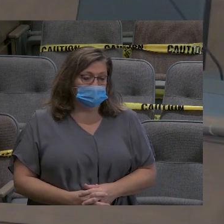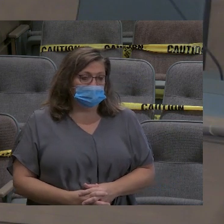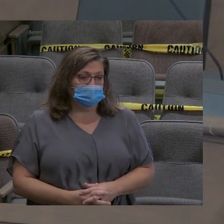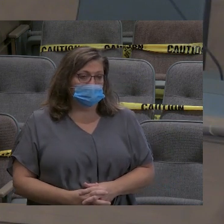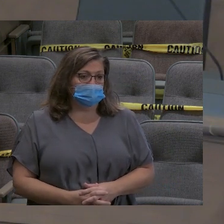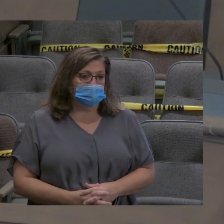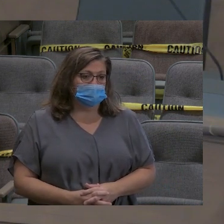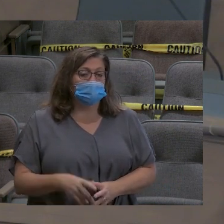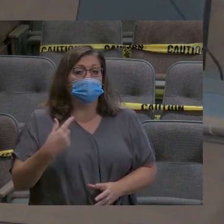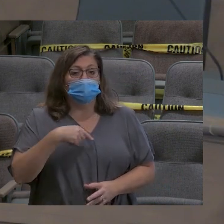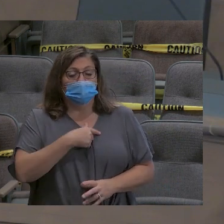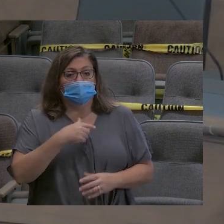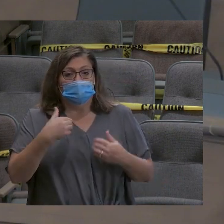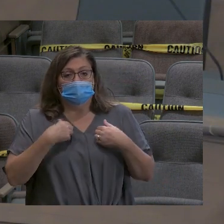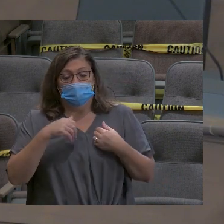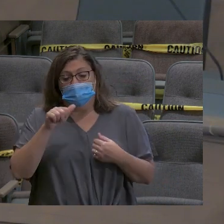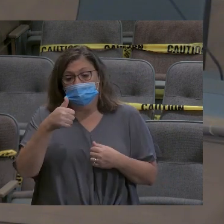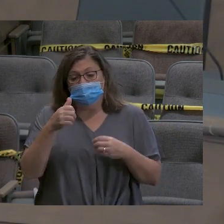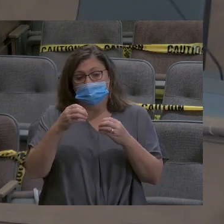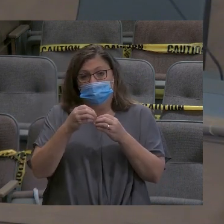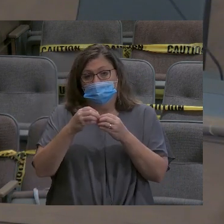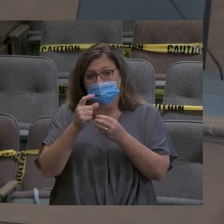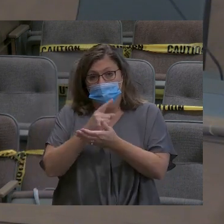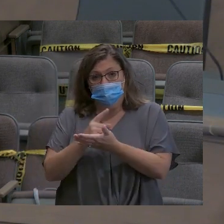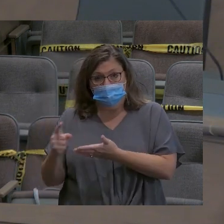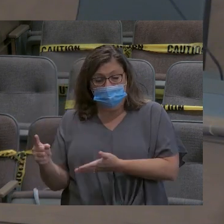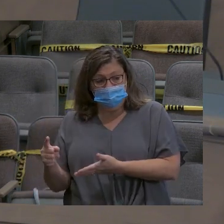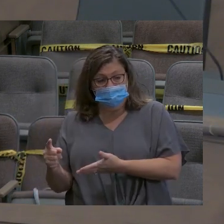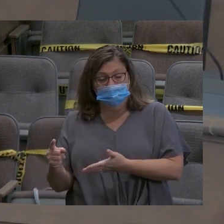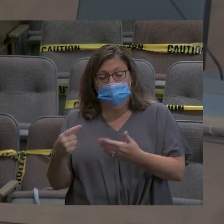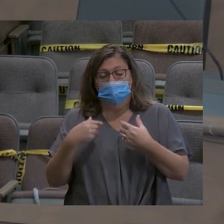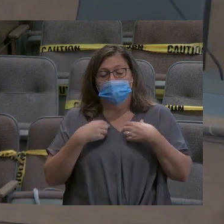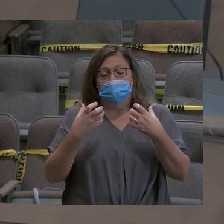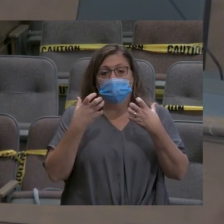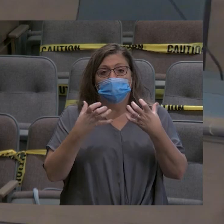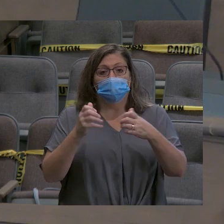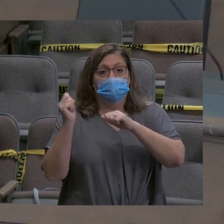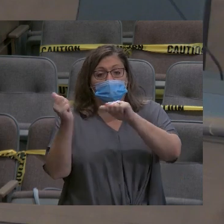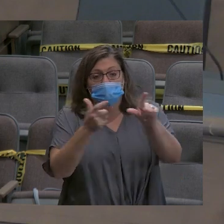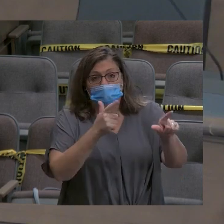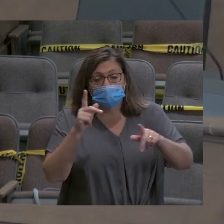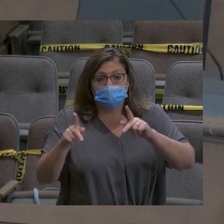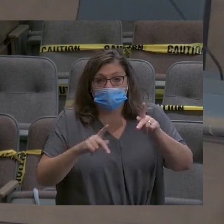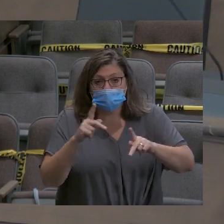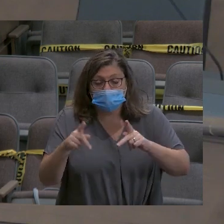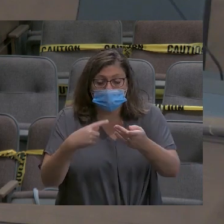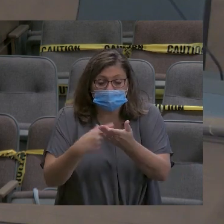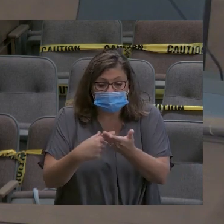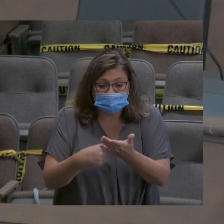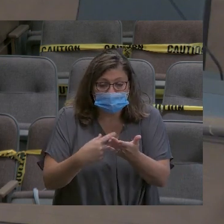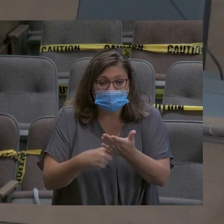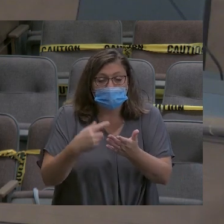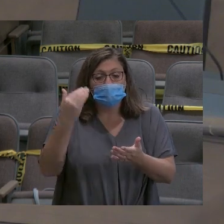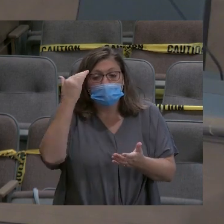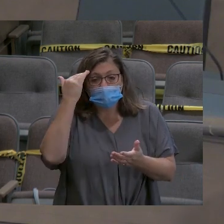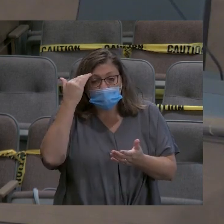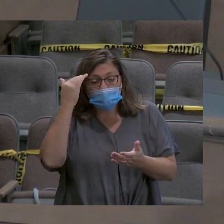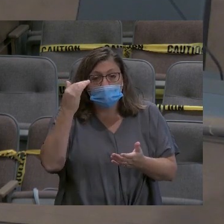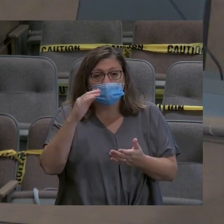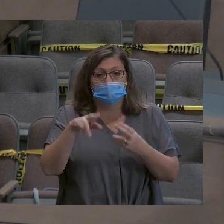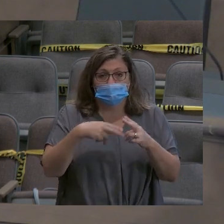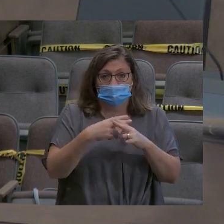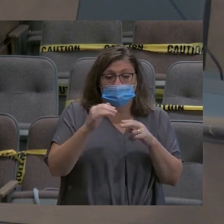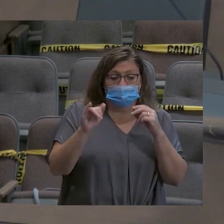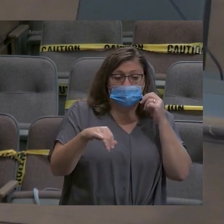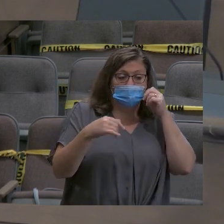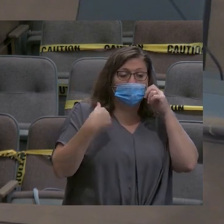only 10 more weeks. And so I want everyone in the community to discuss this, to be cognizant of it. And what we need to do